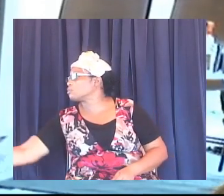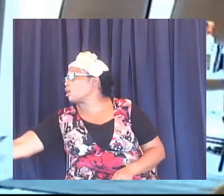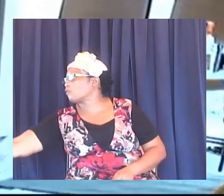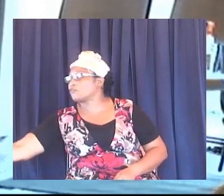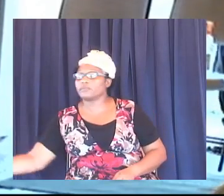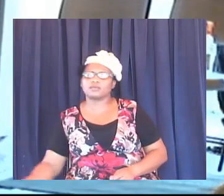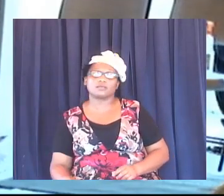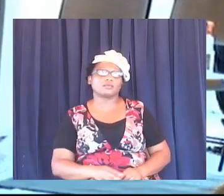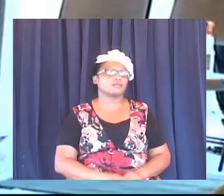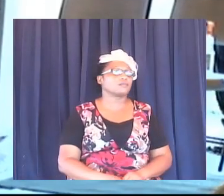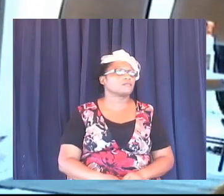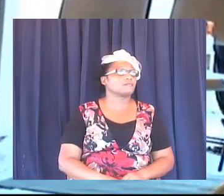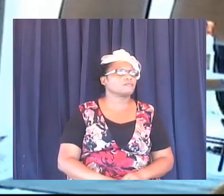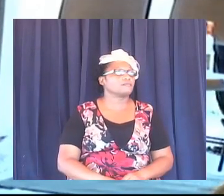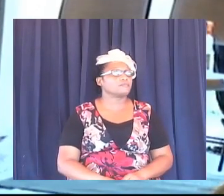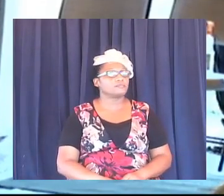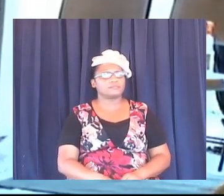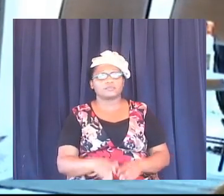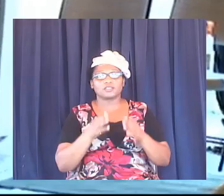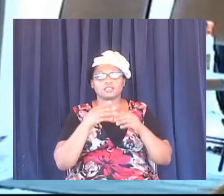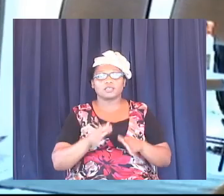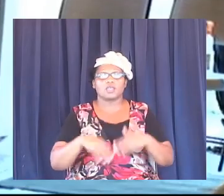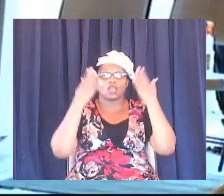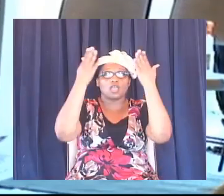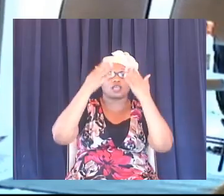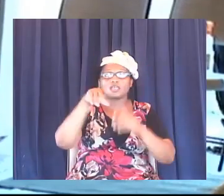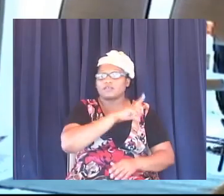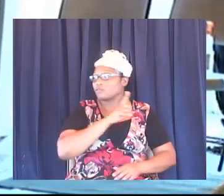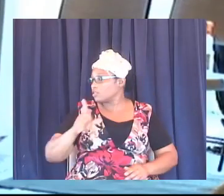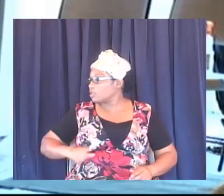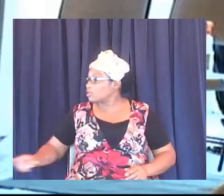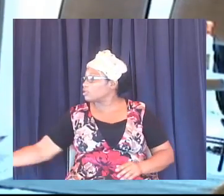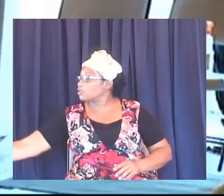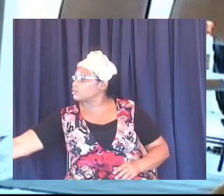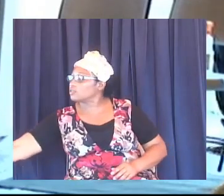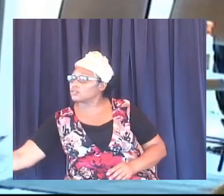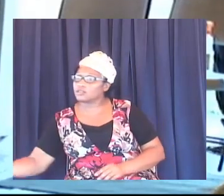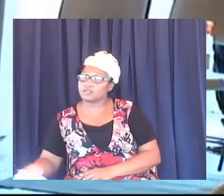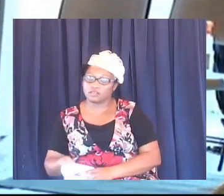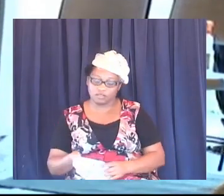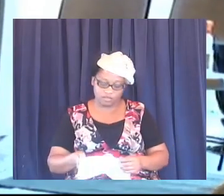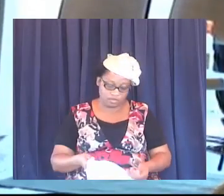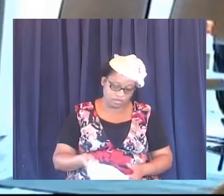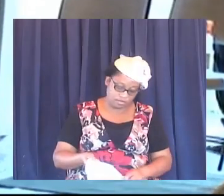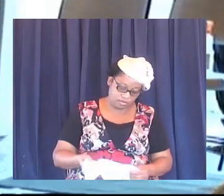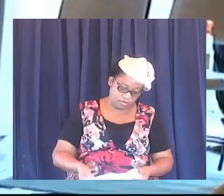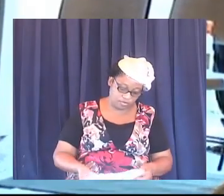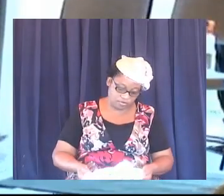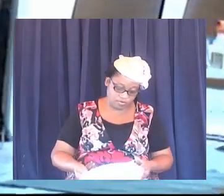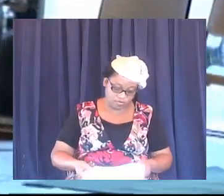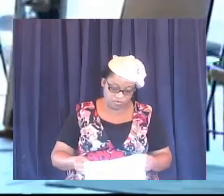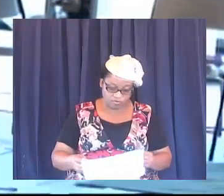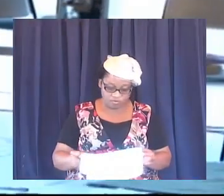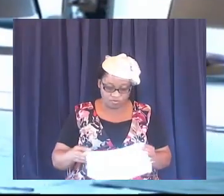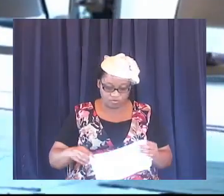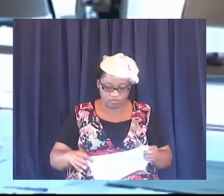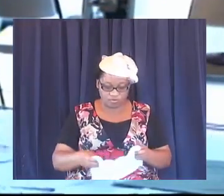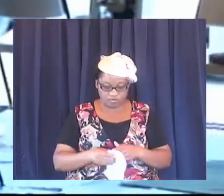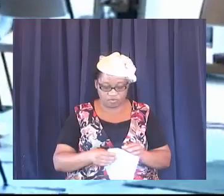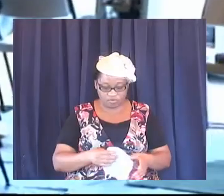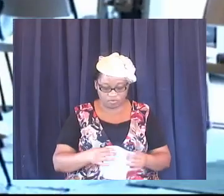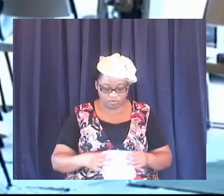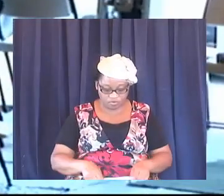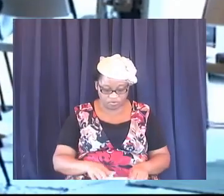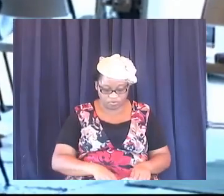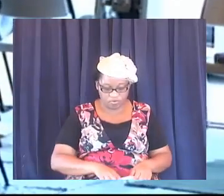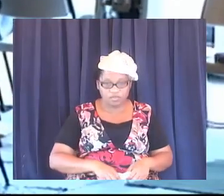And I just want to give the Lord thanks because He's my source of strength. He's my hope. Amen. He's my friend. Amen.